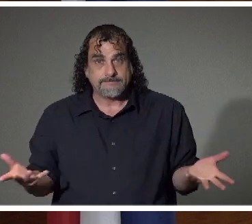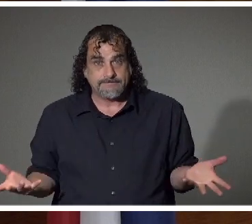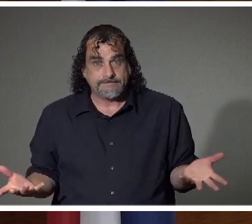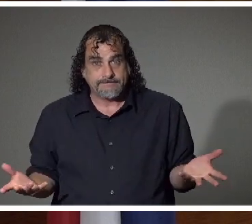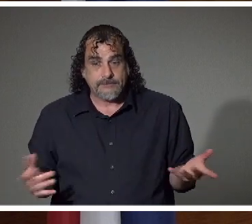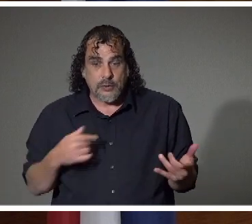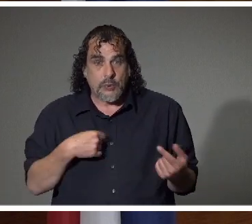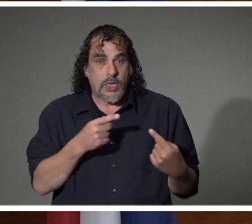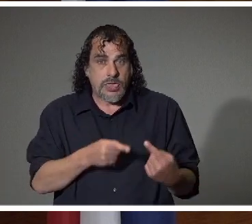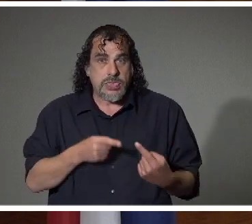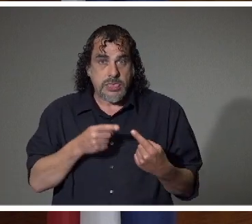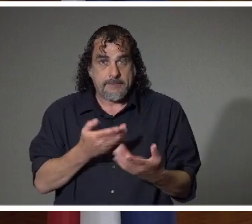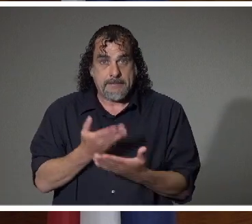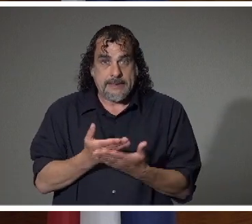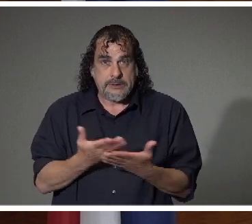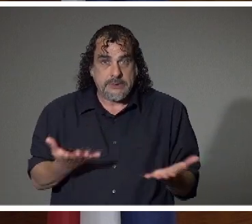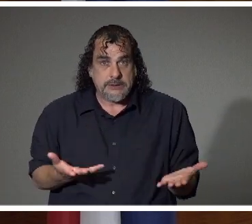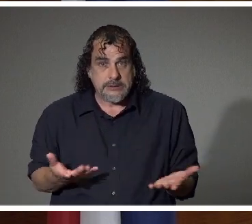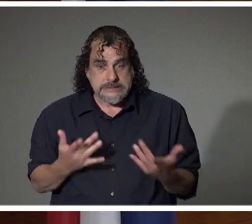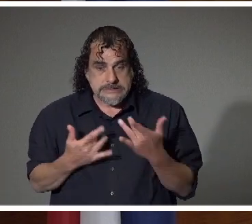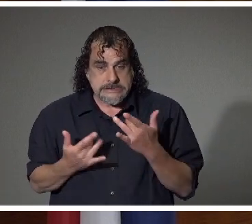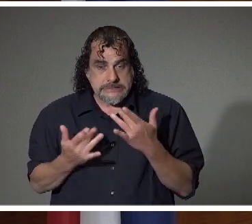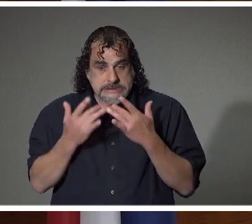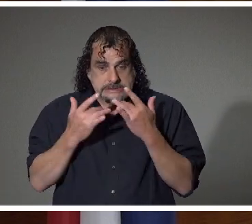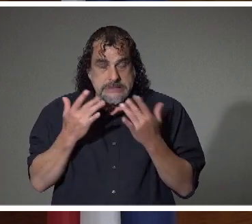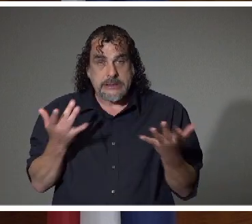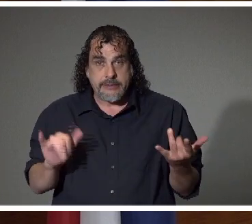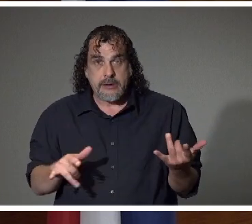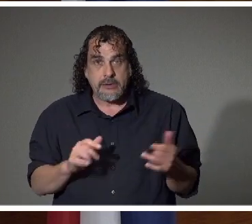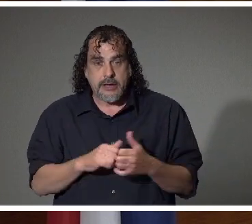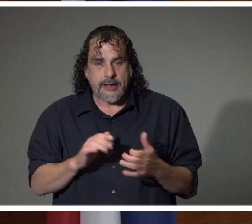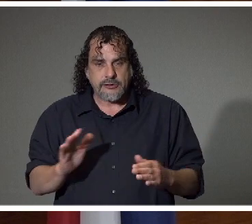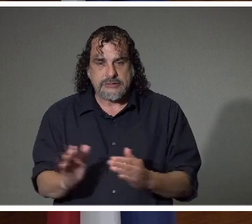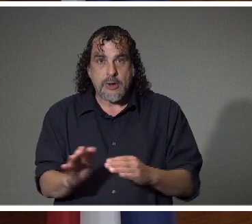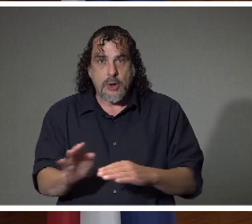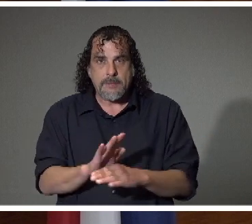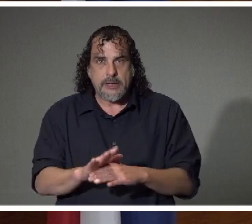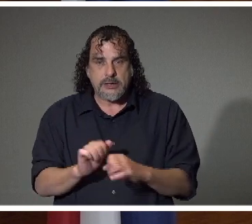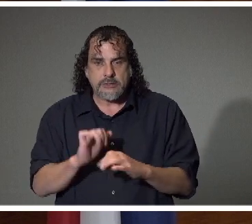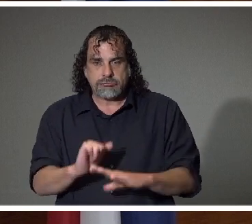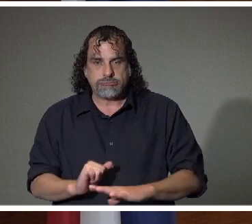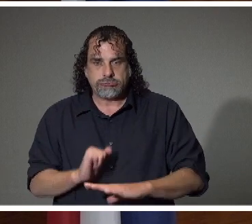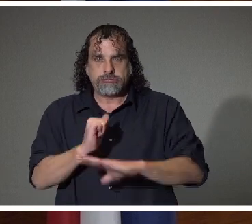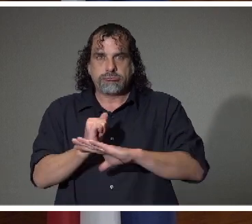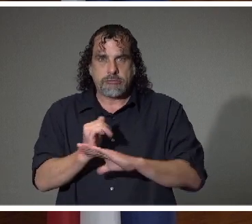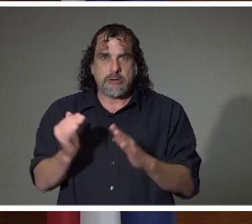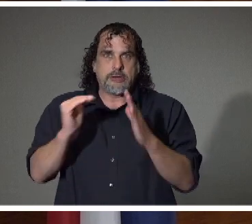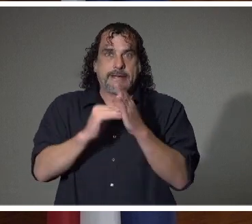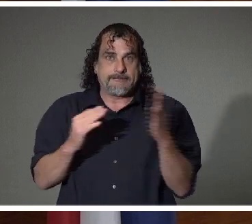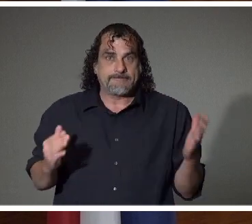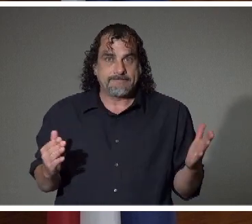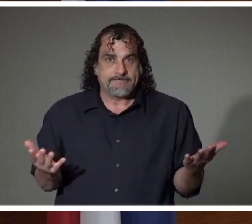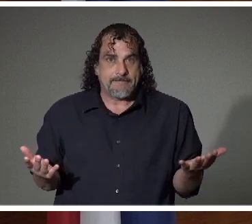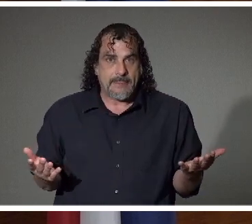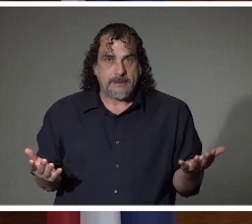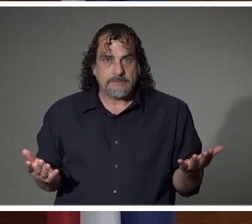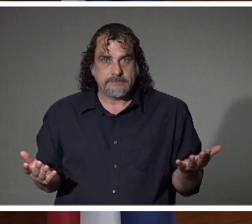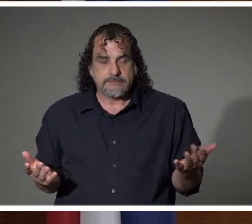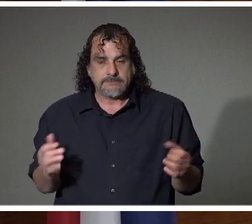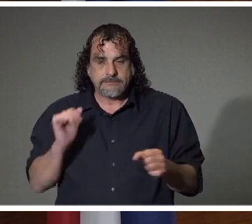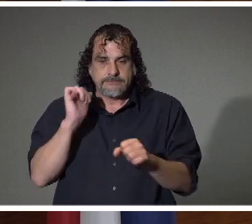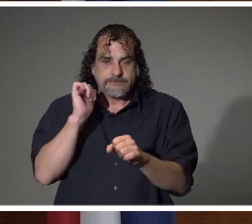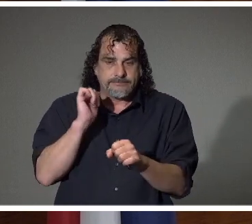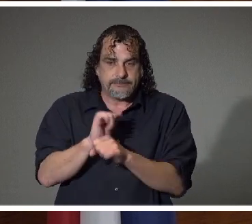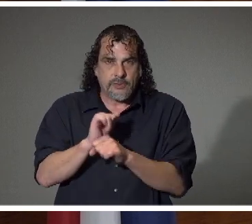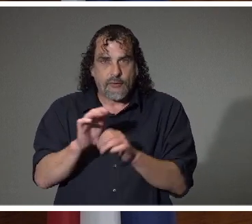that are struggling mightily right now, and also to help our small businesses get moving again, to help with workforce development